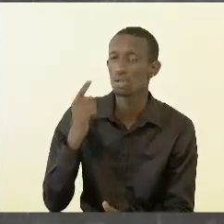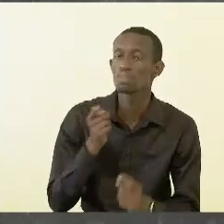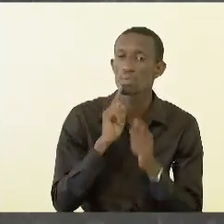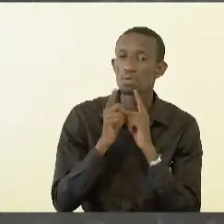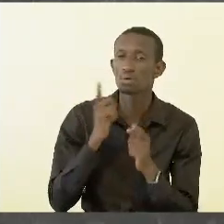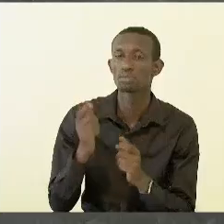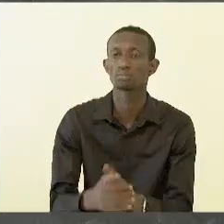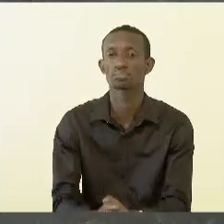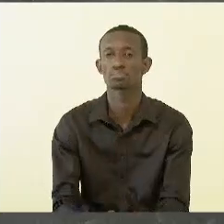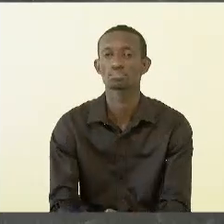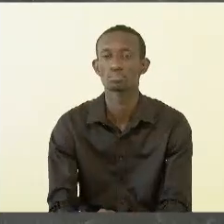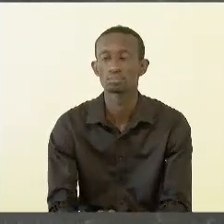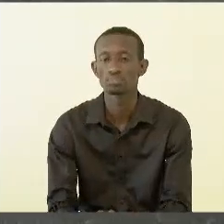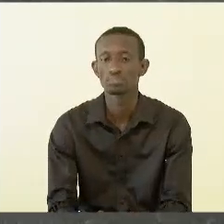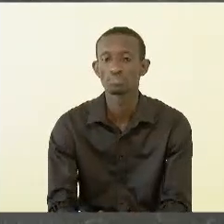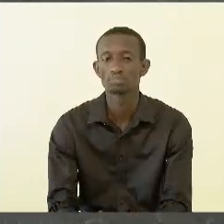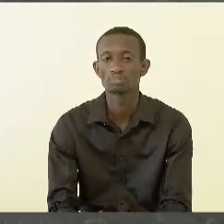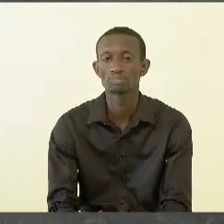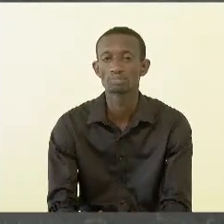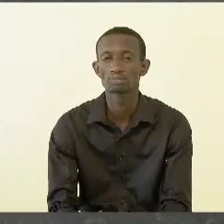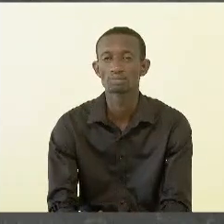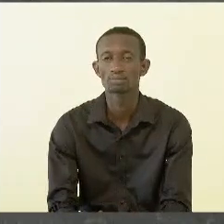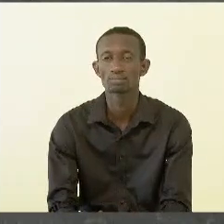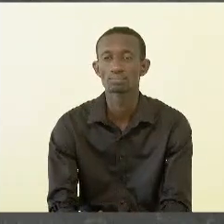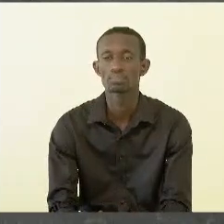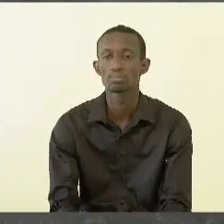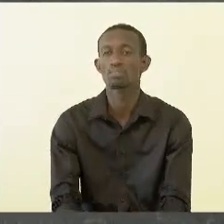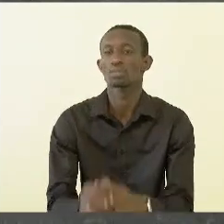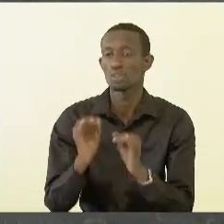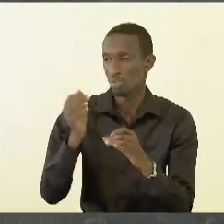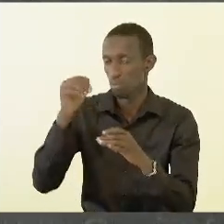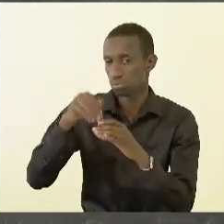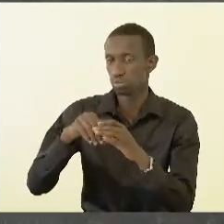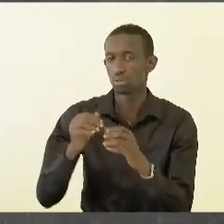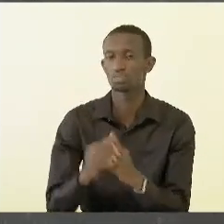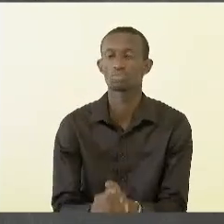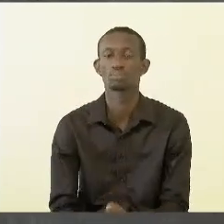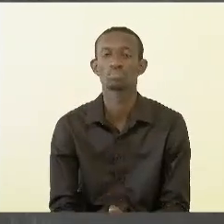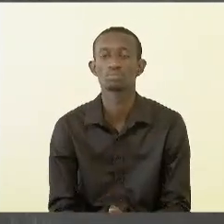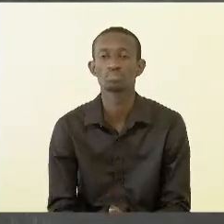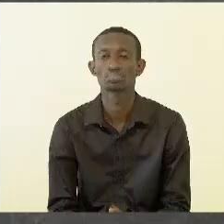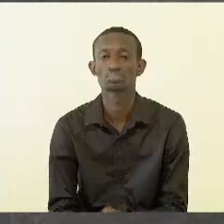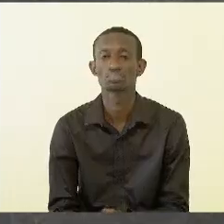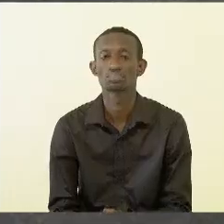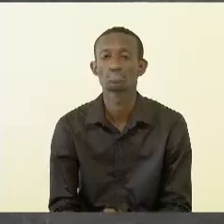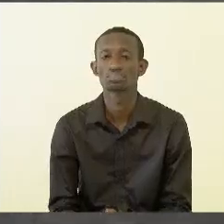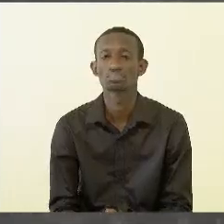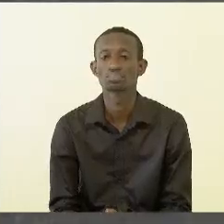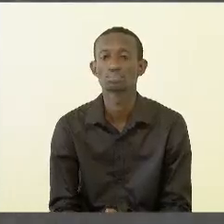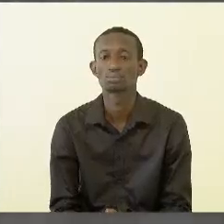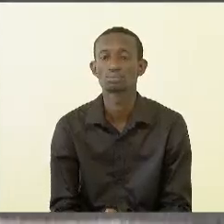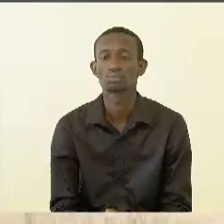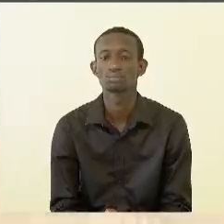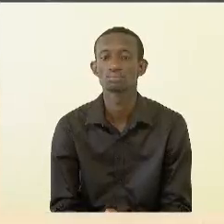this substance. So if we insert it in, let me just look for another bigger one so that